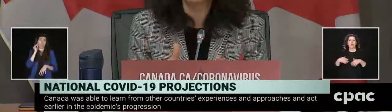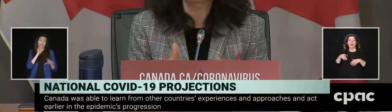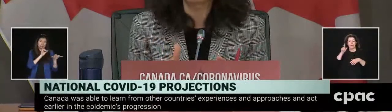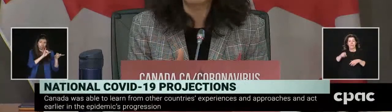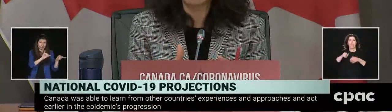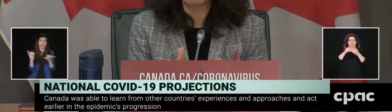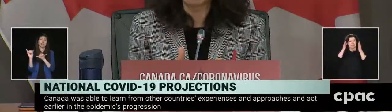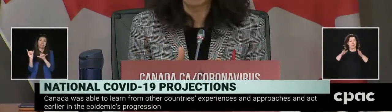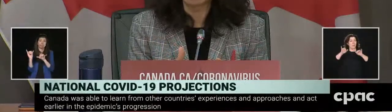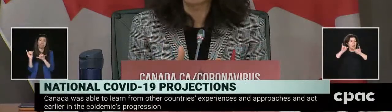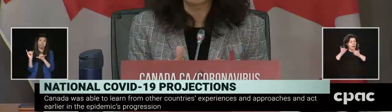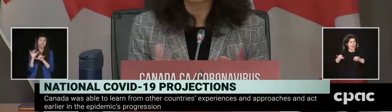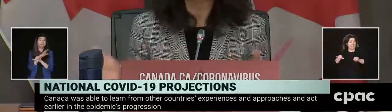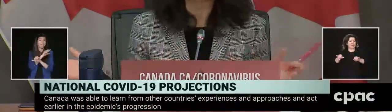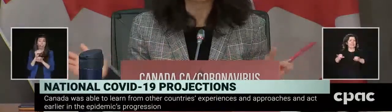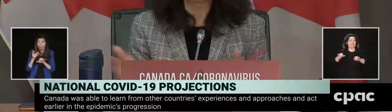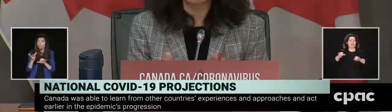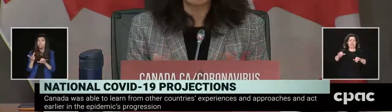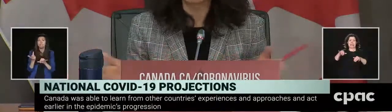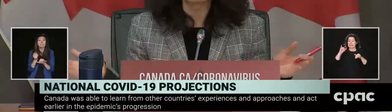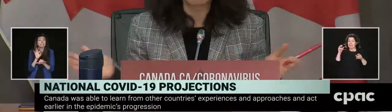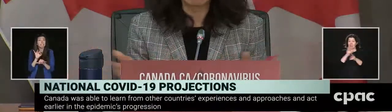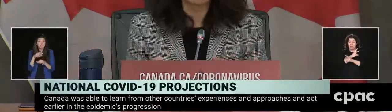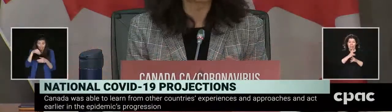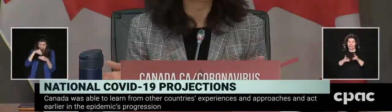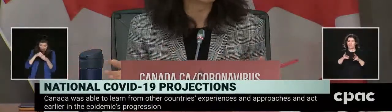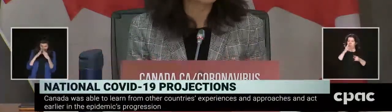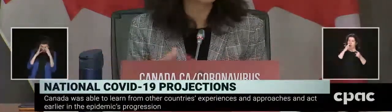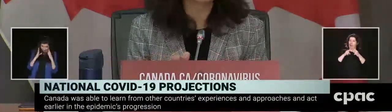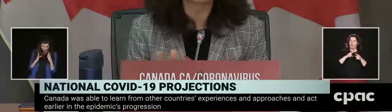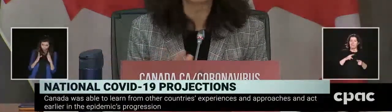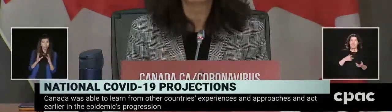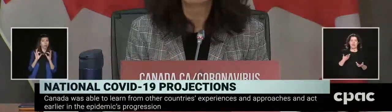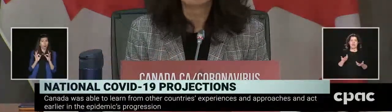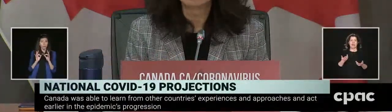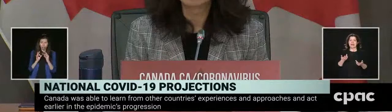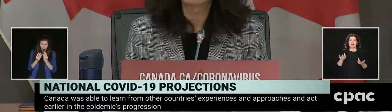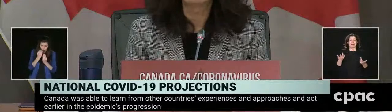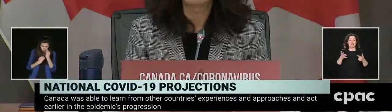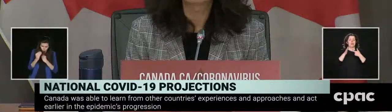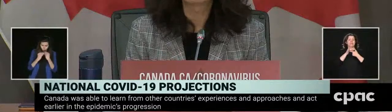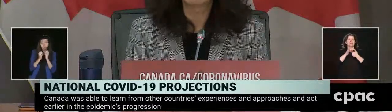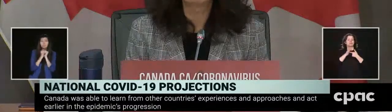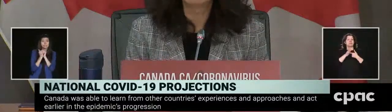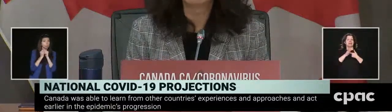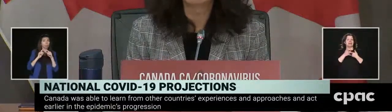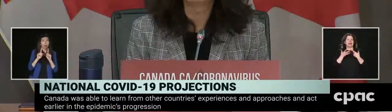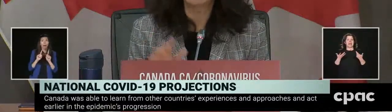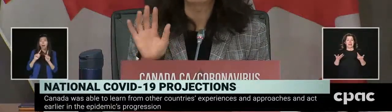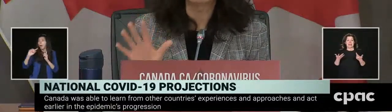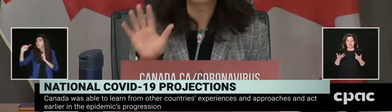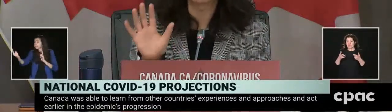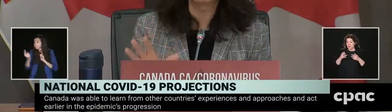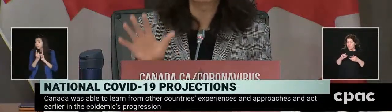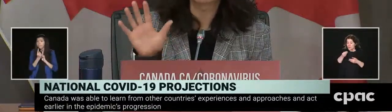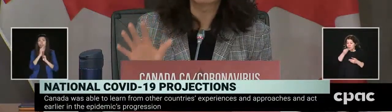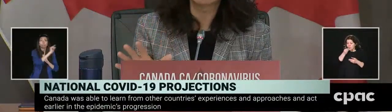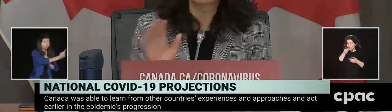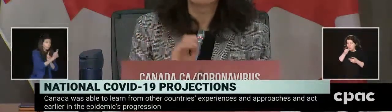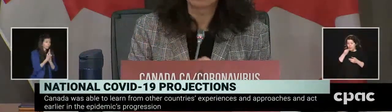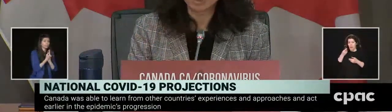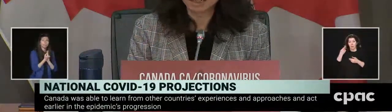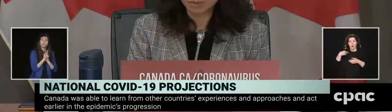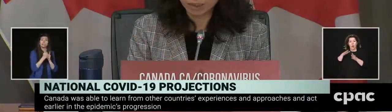your immediate family members, don't invite other family or friends over, is extremely important. We are in a